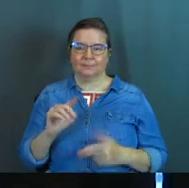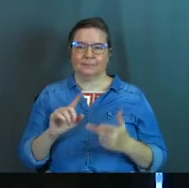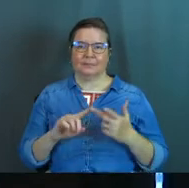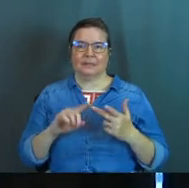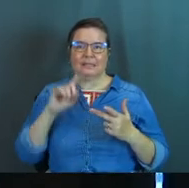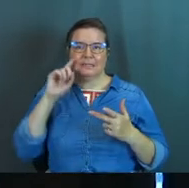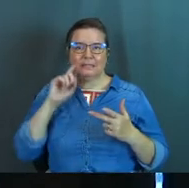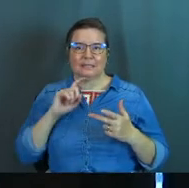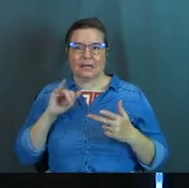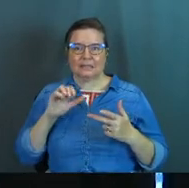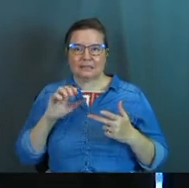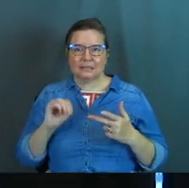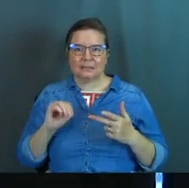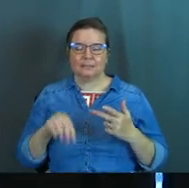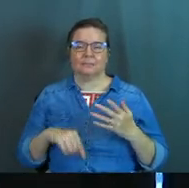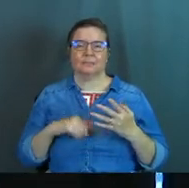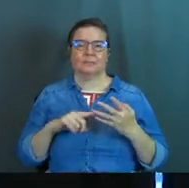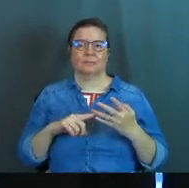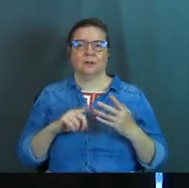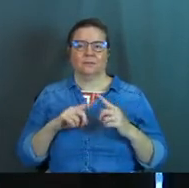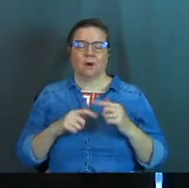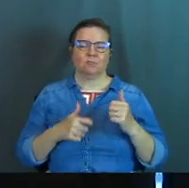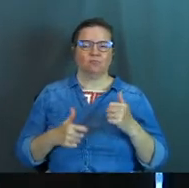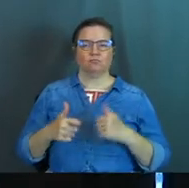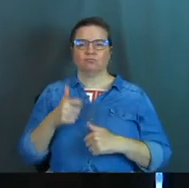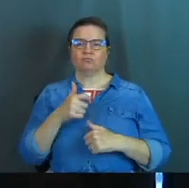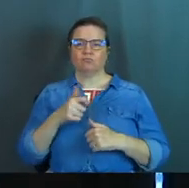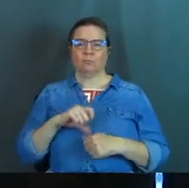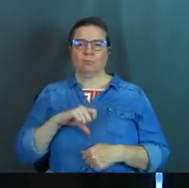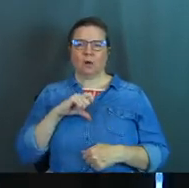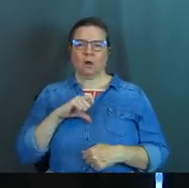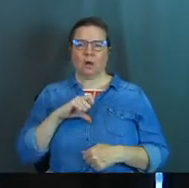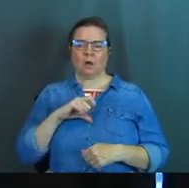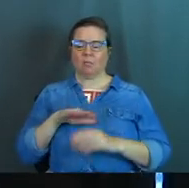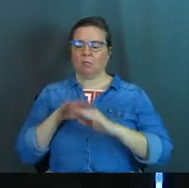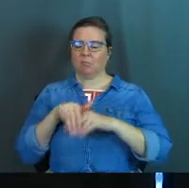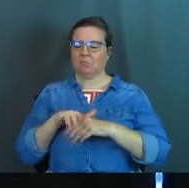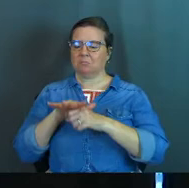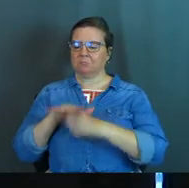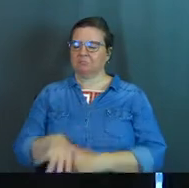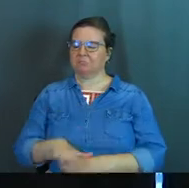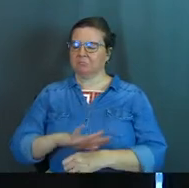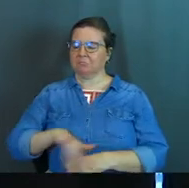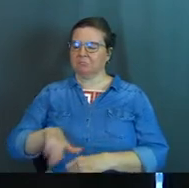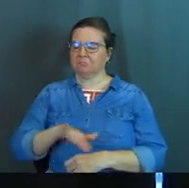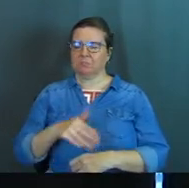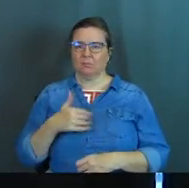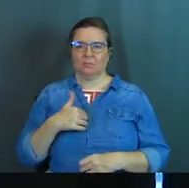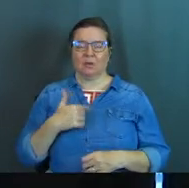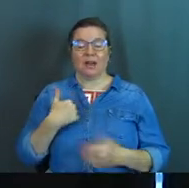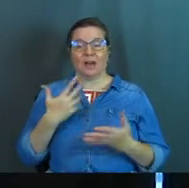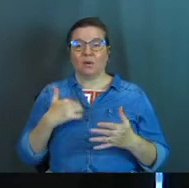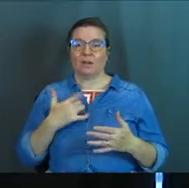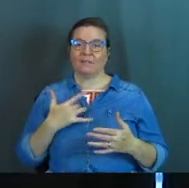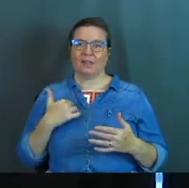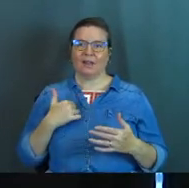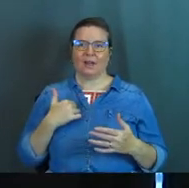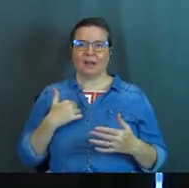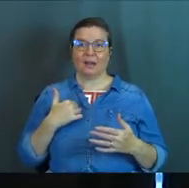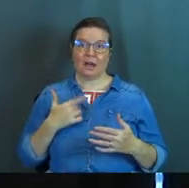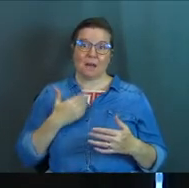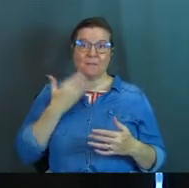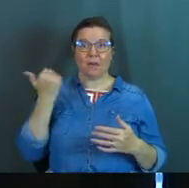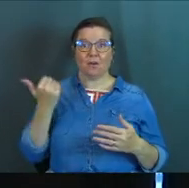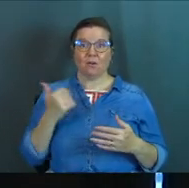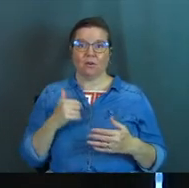and sexism comes from. It's from a superiority pride that says, I have to be better. I already feel like I kind of am